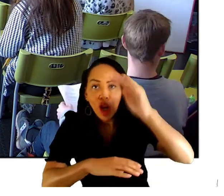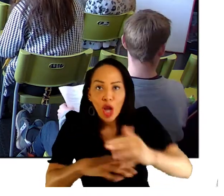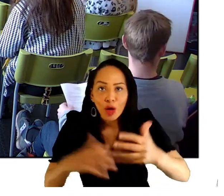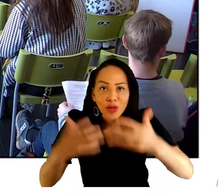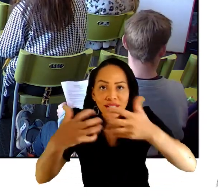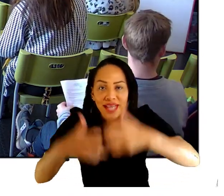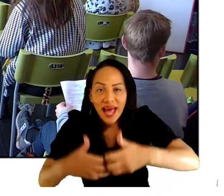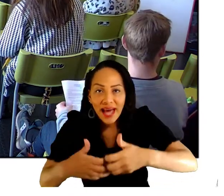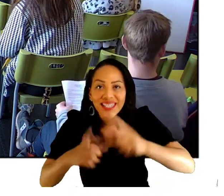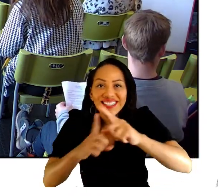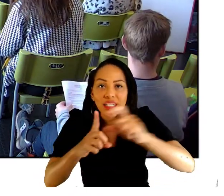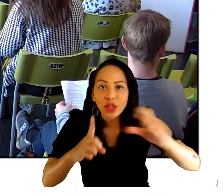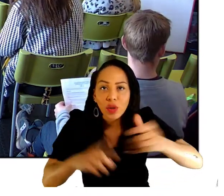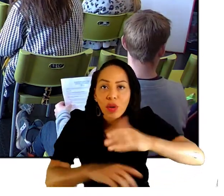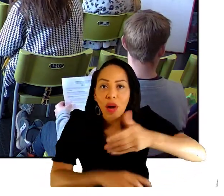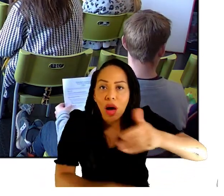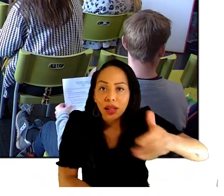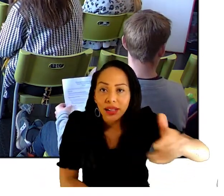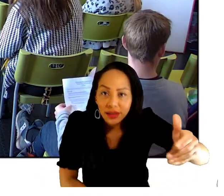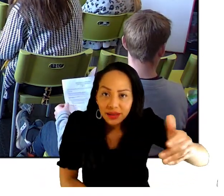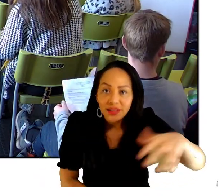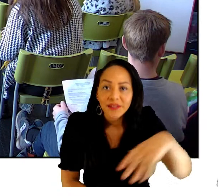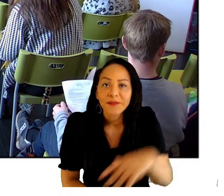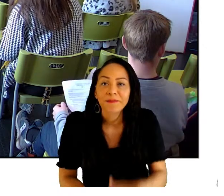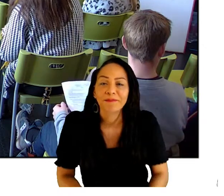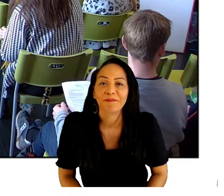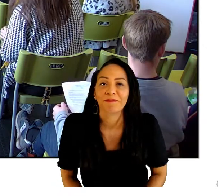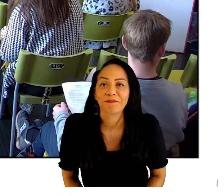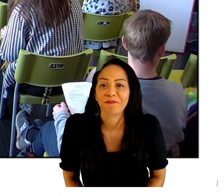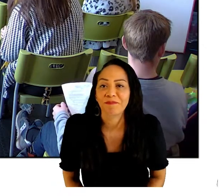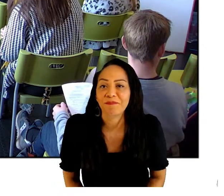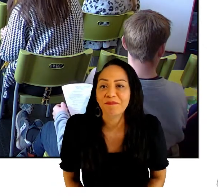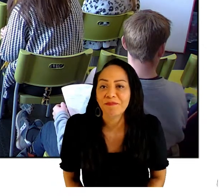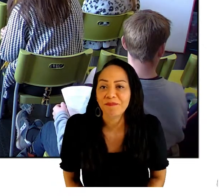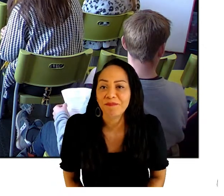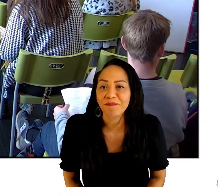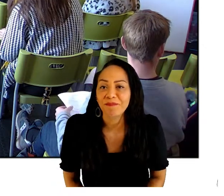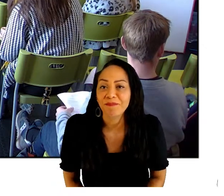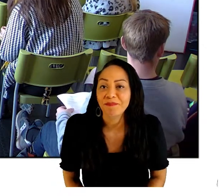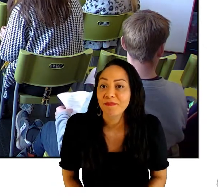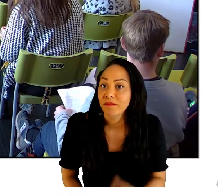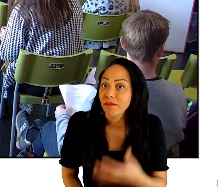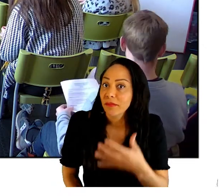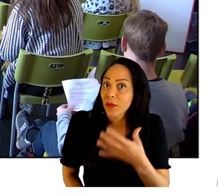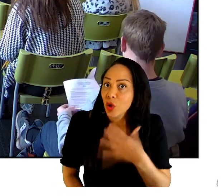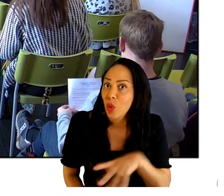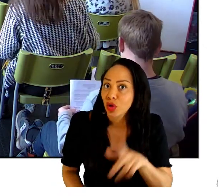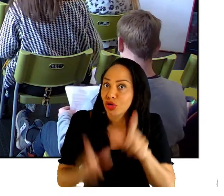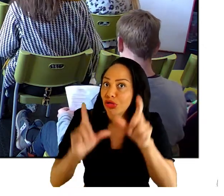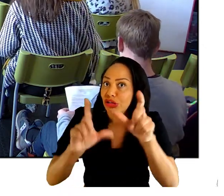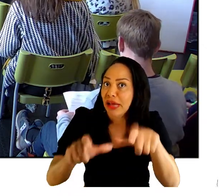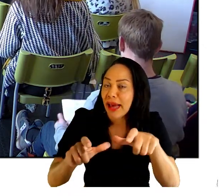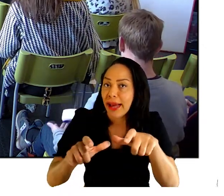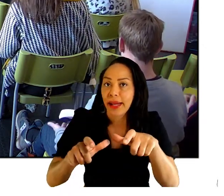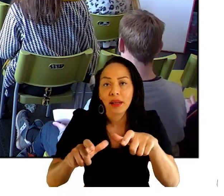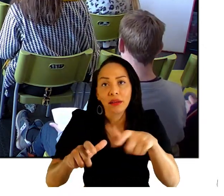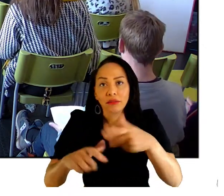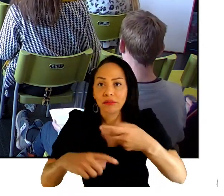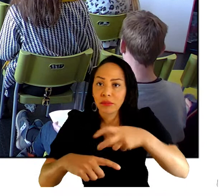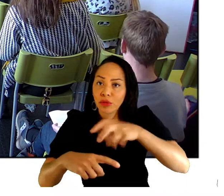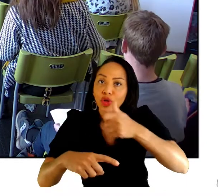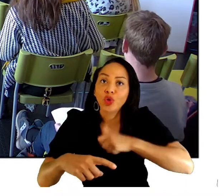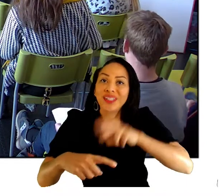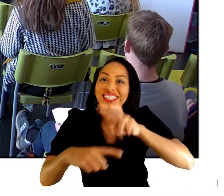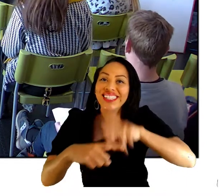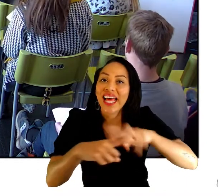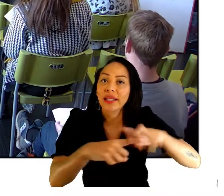in conjunction with Control Shift's Feeling Machines program of events. If you want to stick around in Hot Desk today or find out more about what we do, then please come find